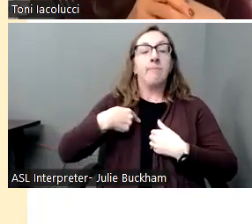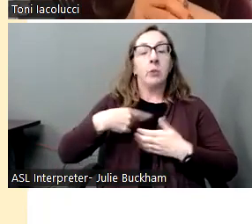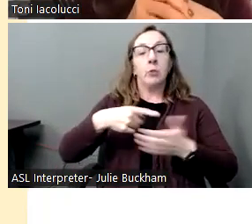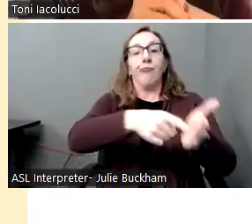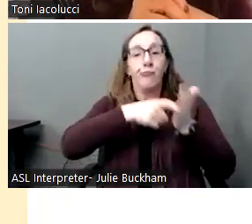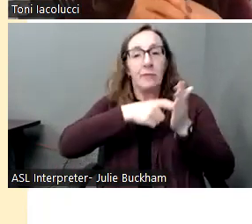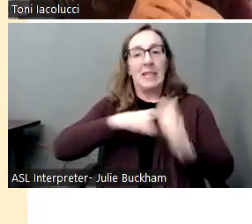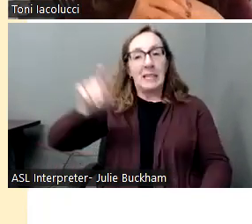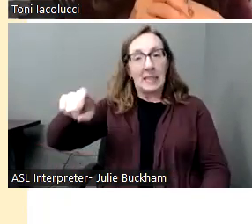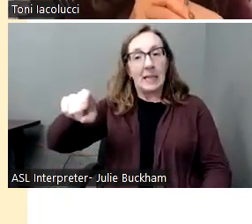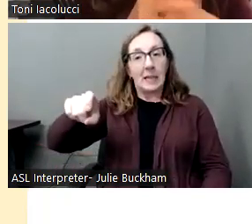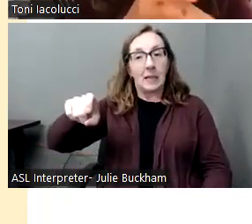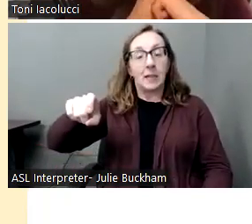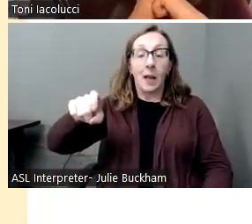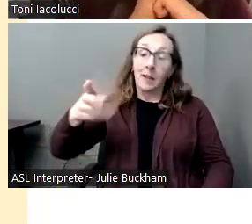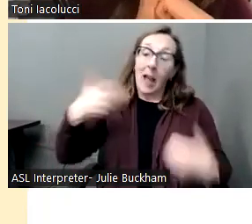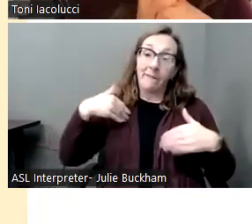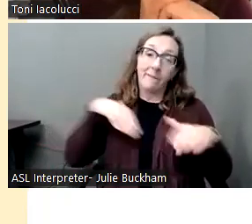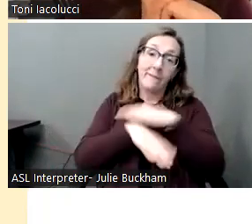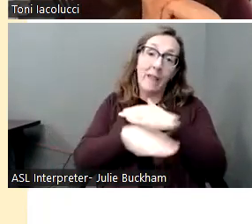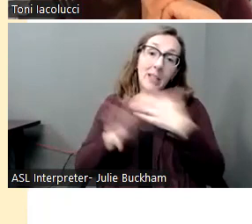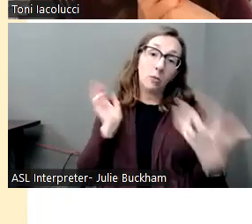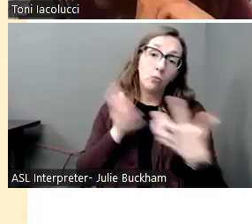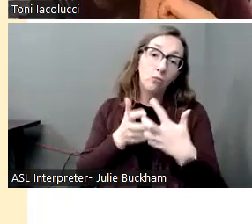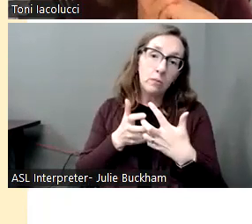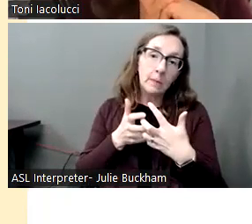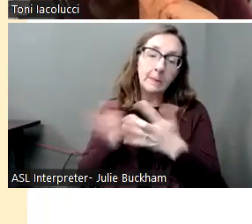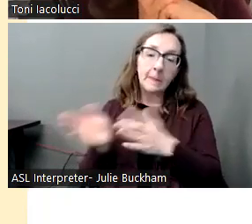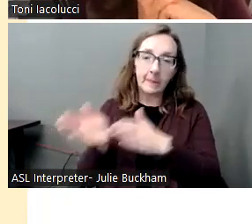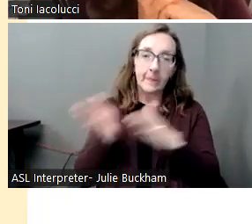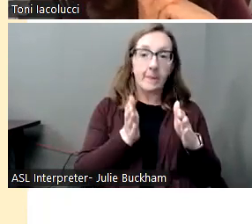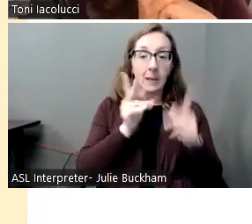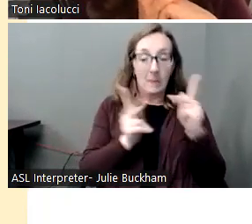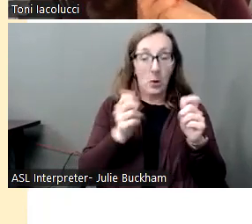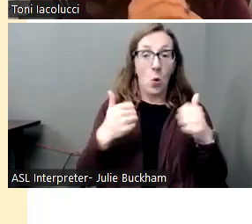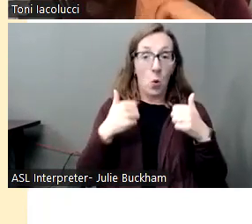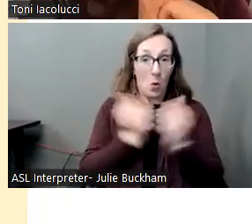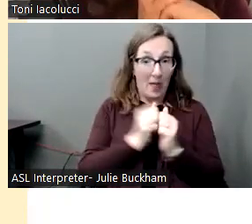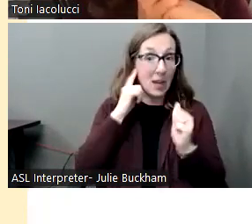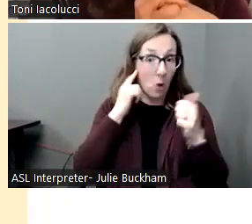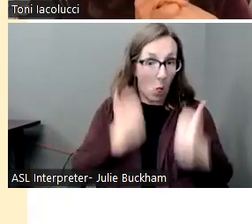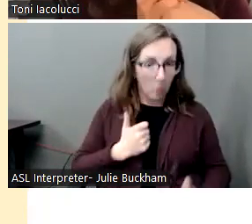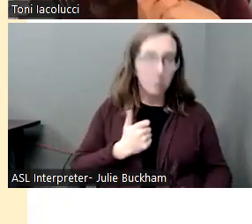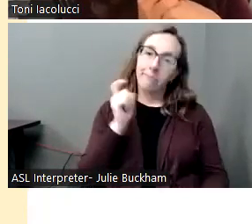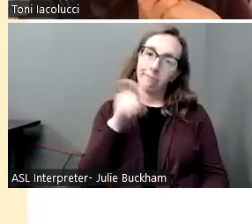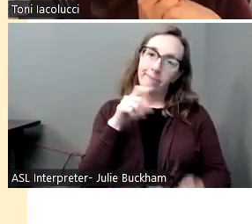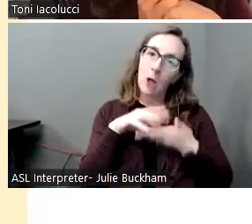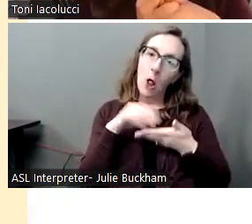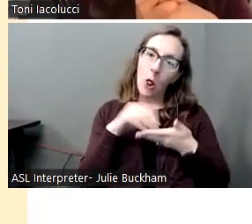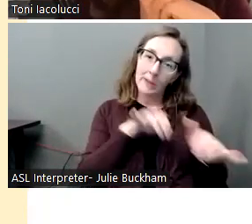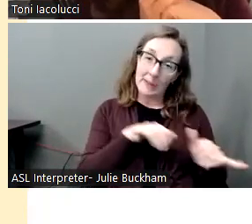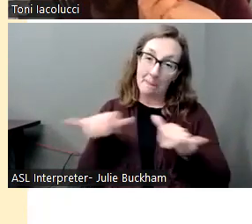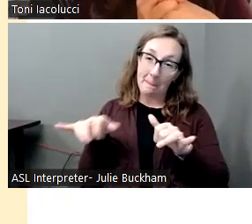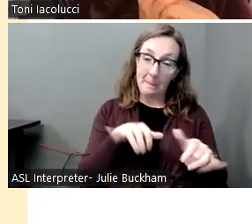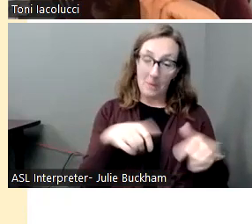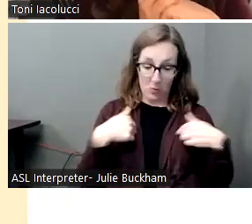the accommodations that they need. People with hearing loss really need to learn from that. Because of the stigma and everything else,